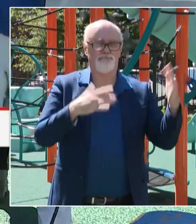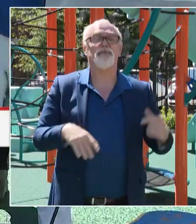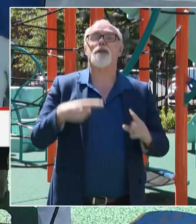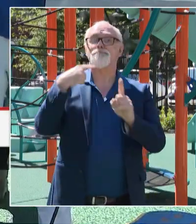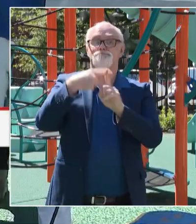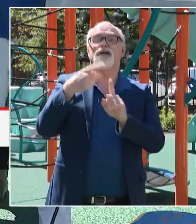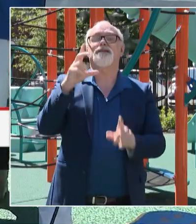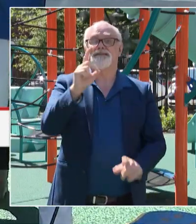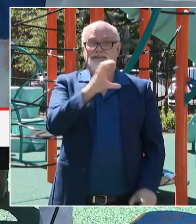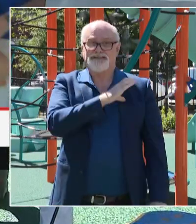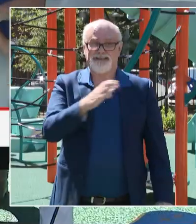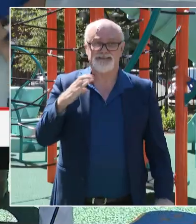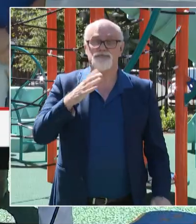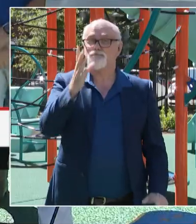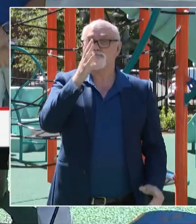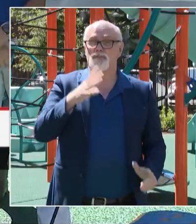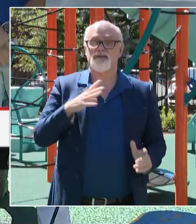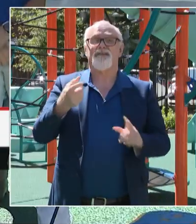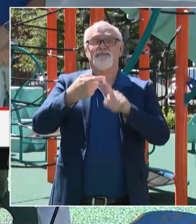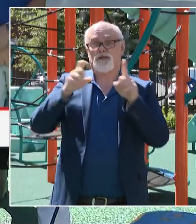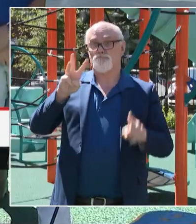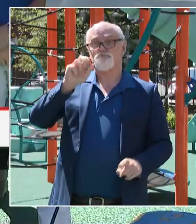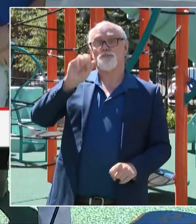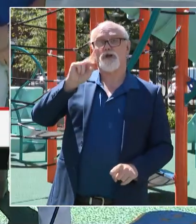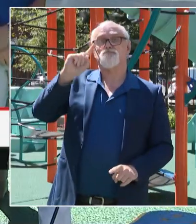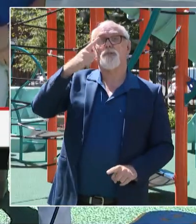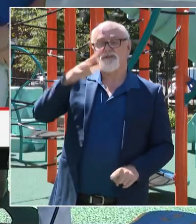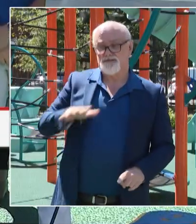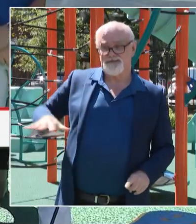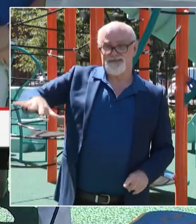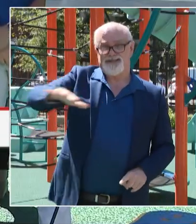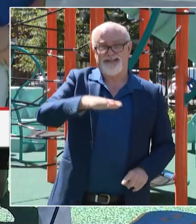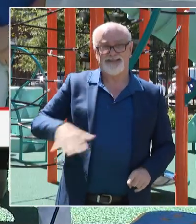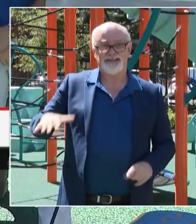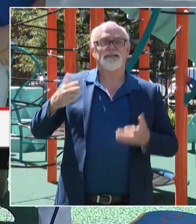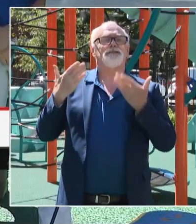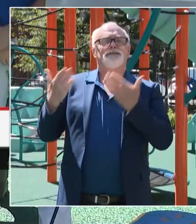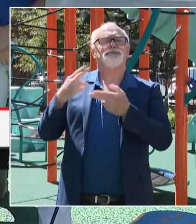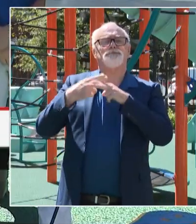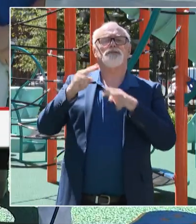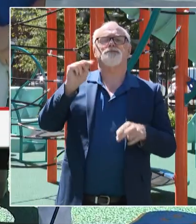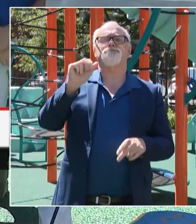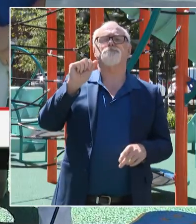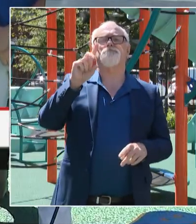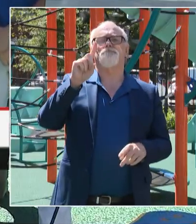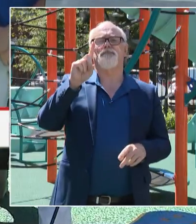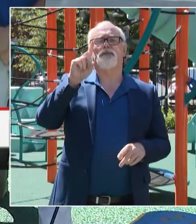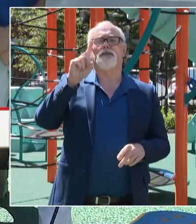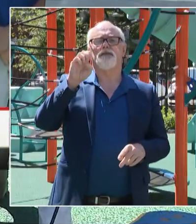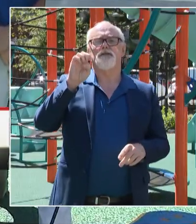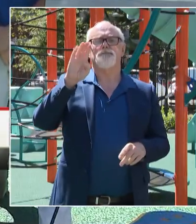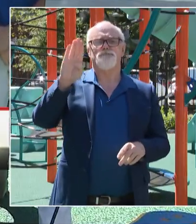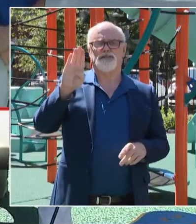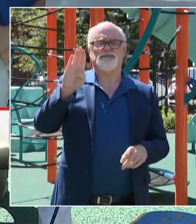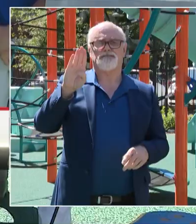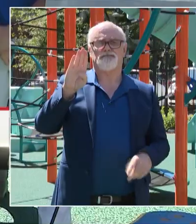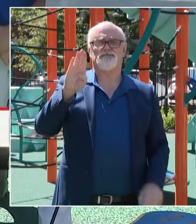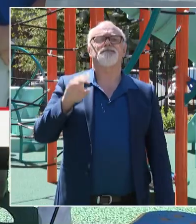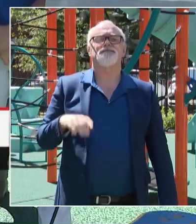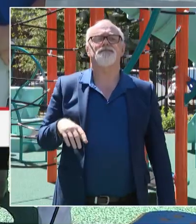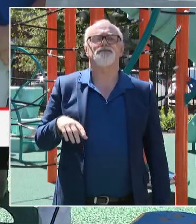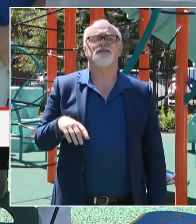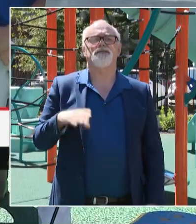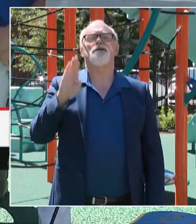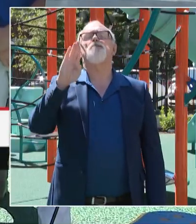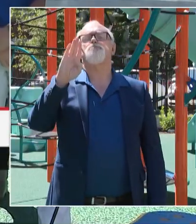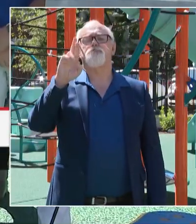applause for always focusing on the schools in Ward 1 and making sure we have all the resources